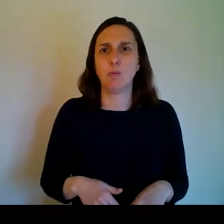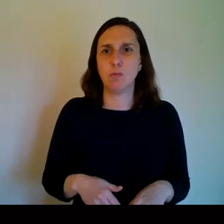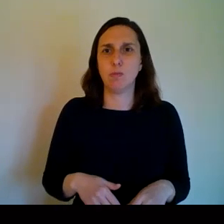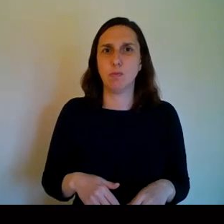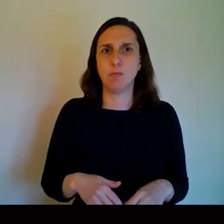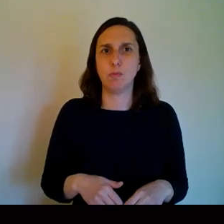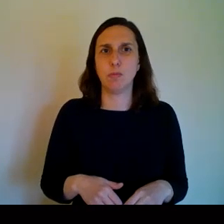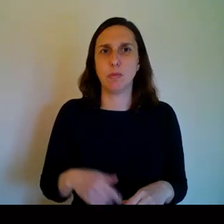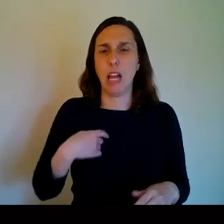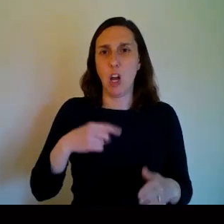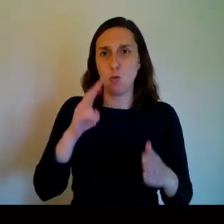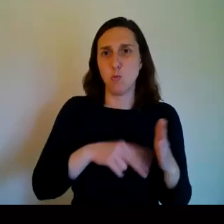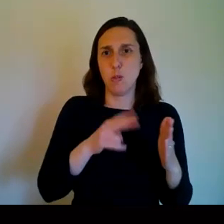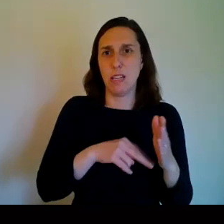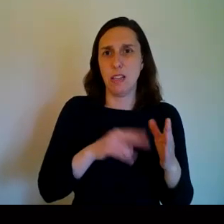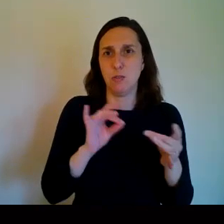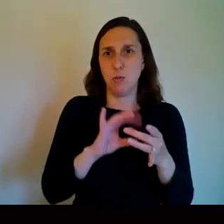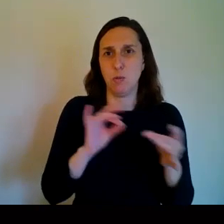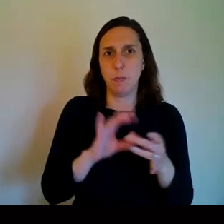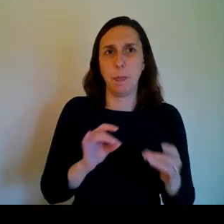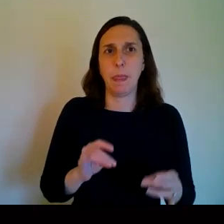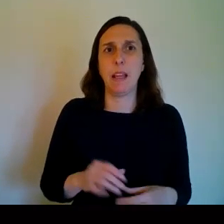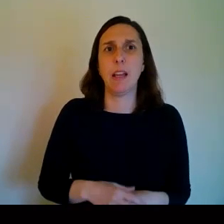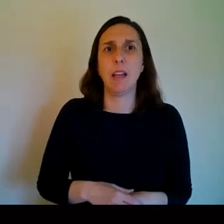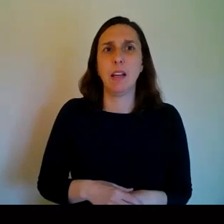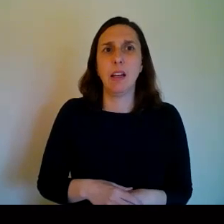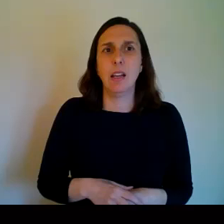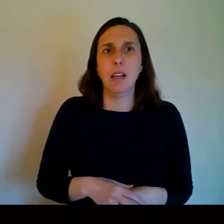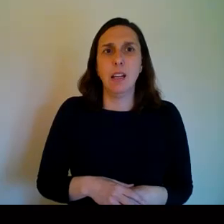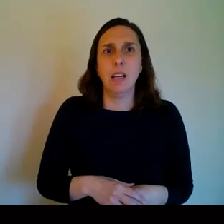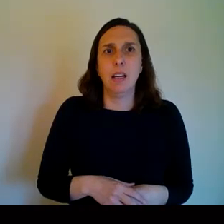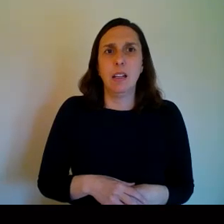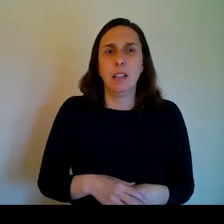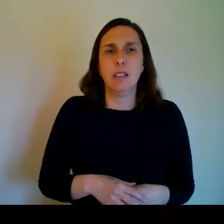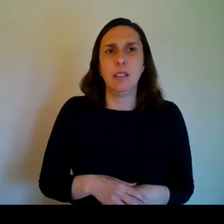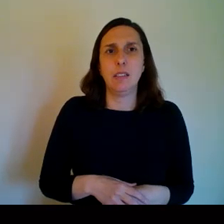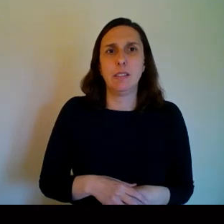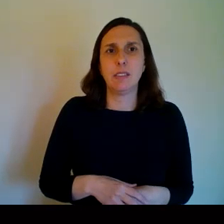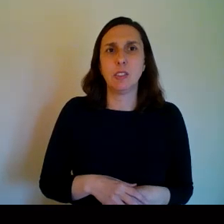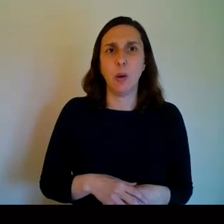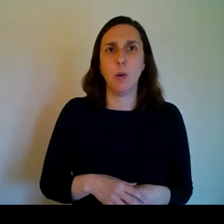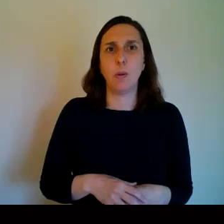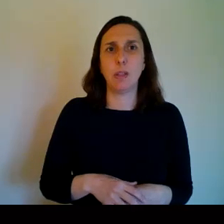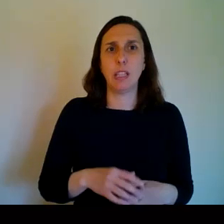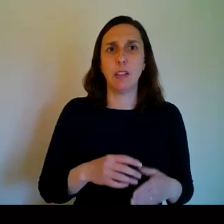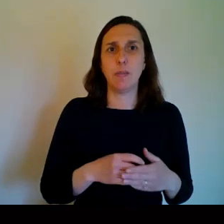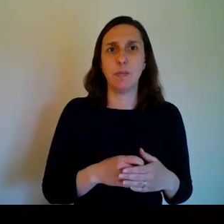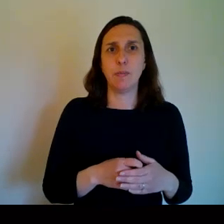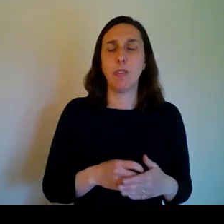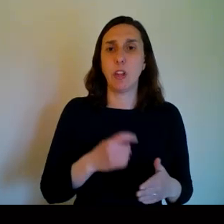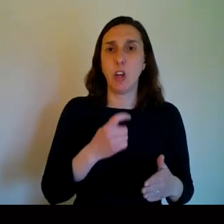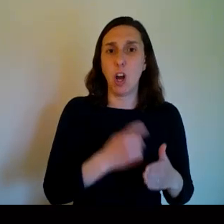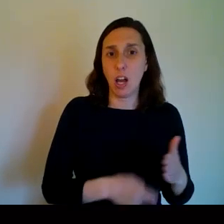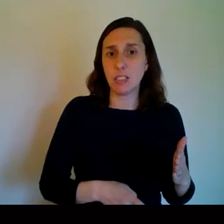let me just read it out here as I write it. The expense for a band to master an album includes renting a music student and hiring